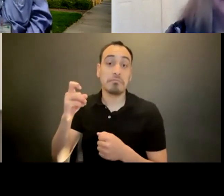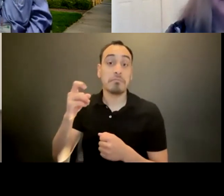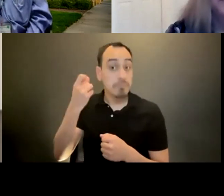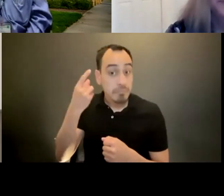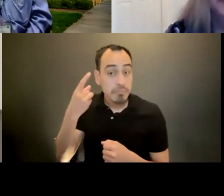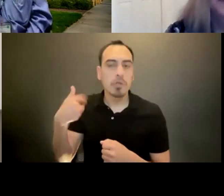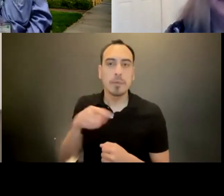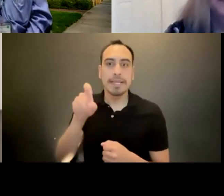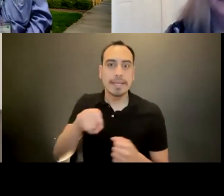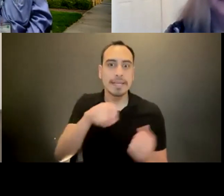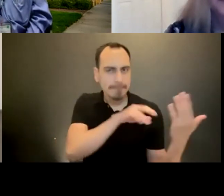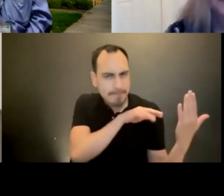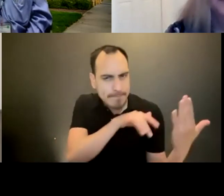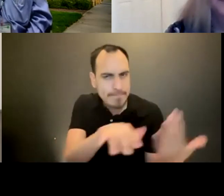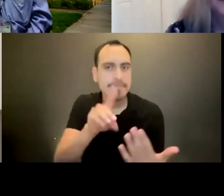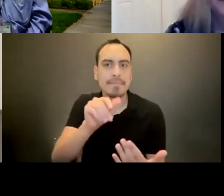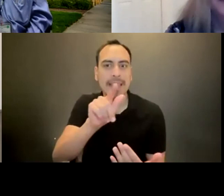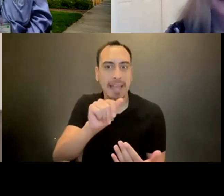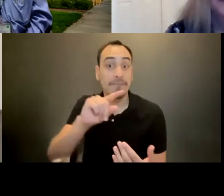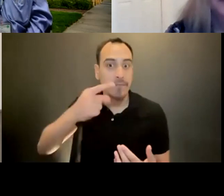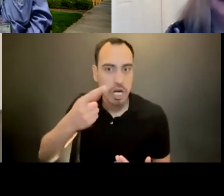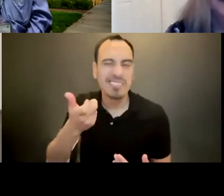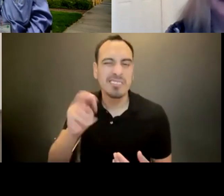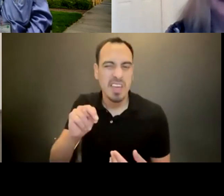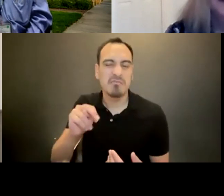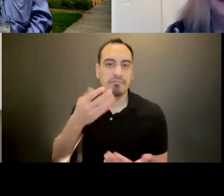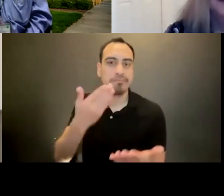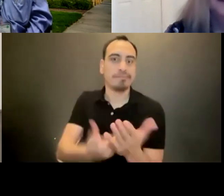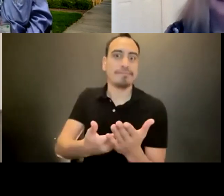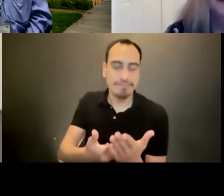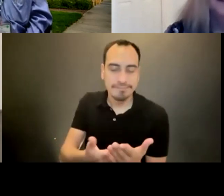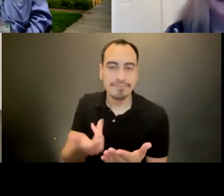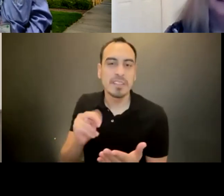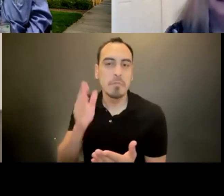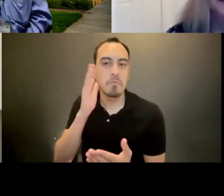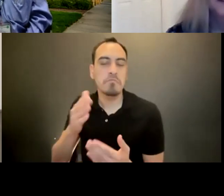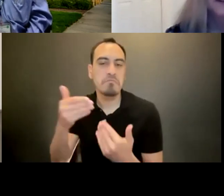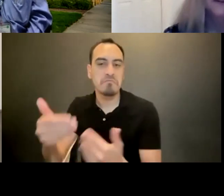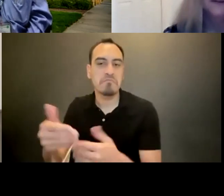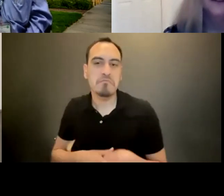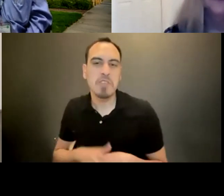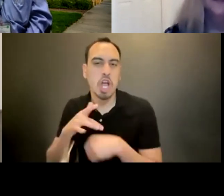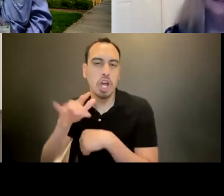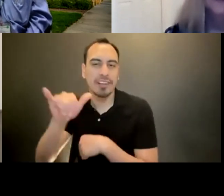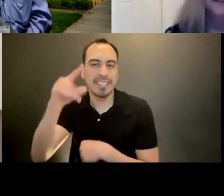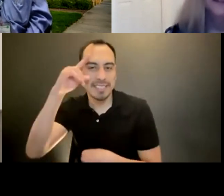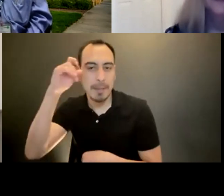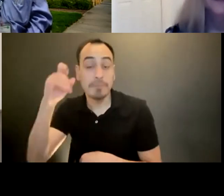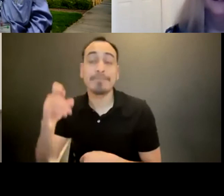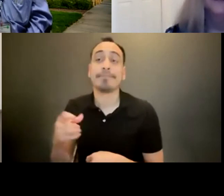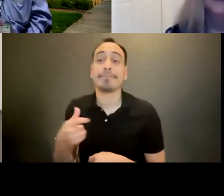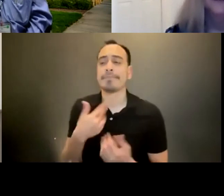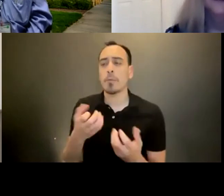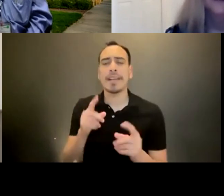kids will be able to get vaccinated. And there's one other comment in here that I can answer